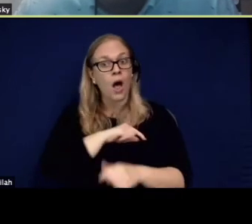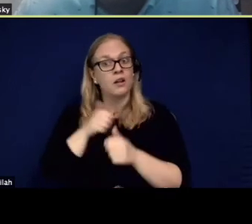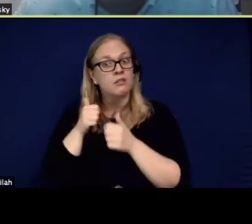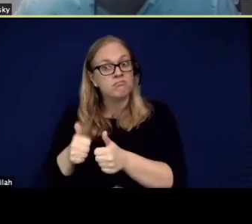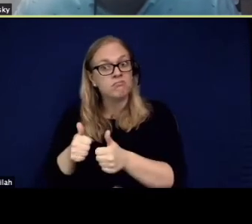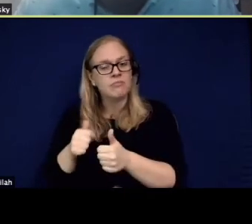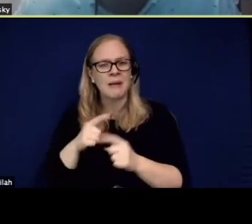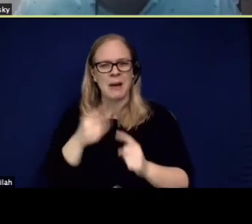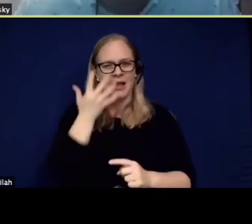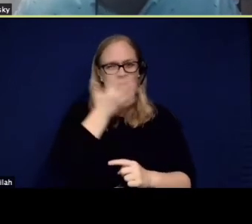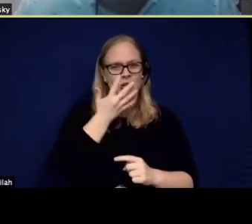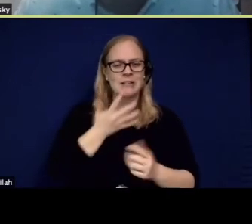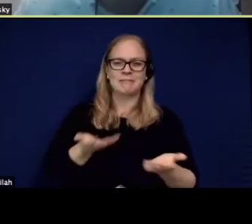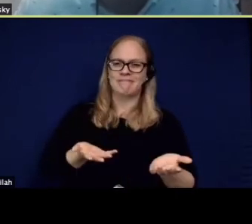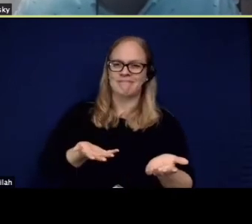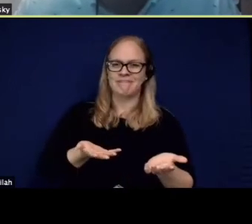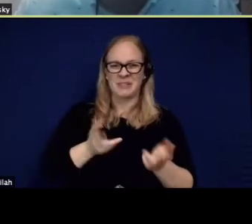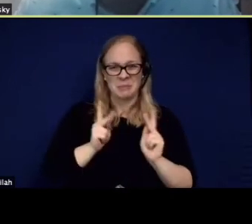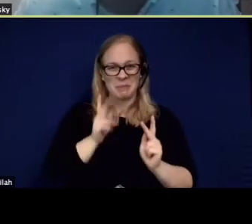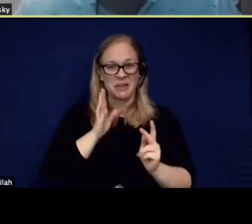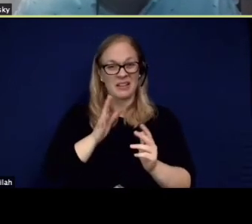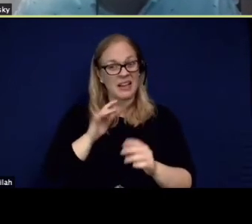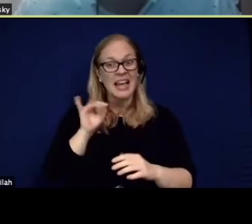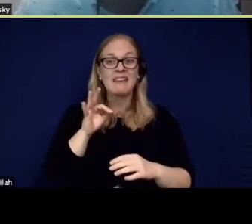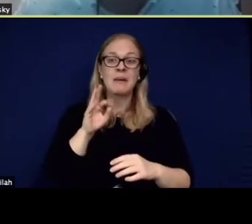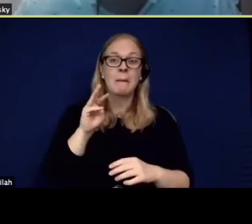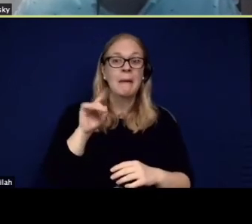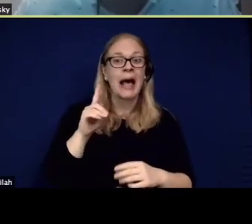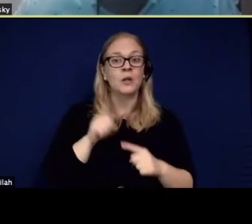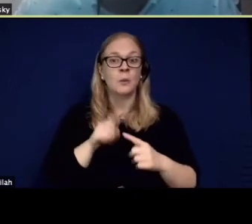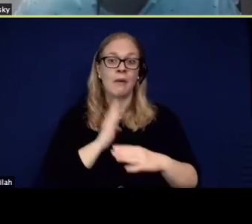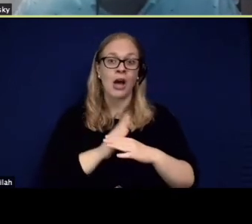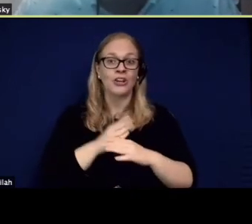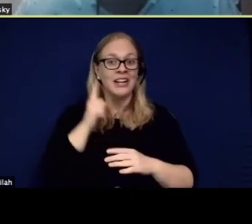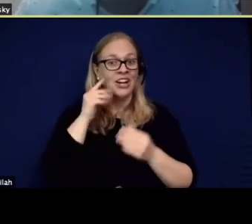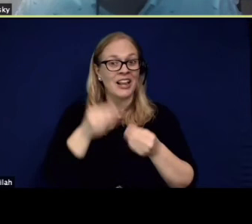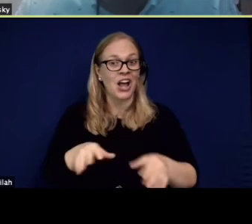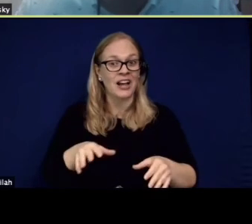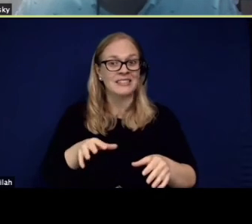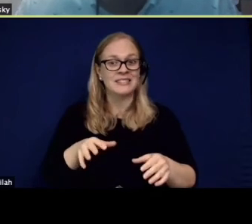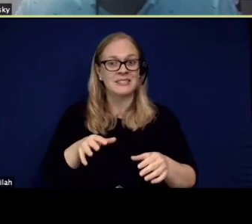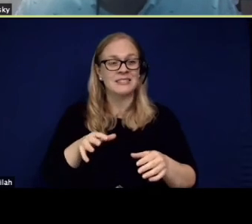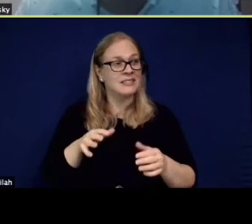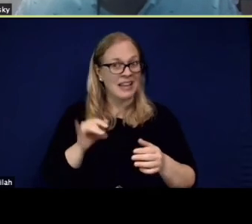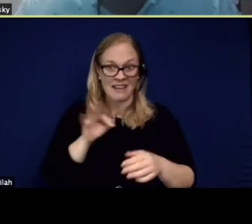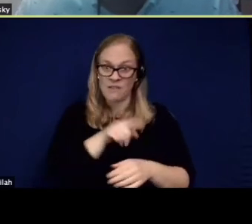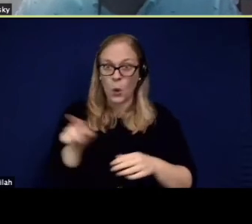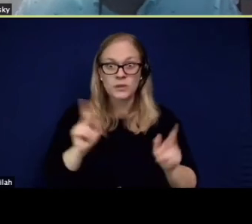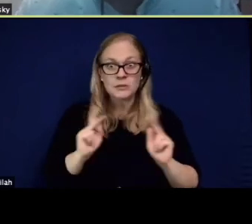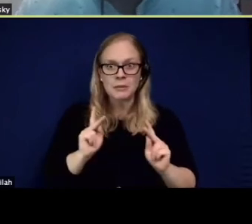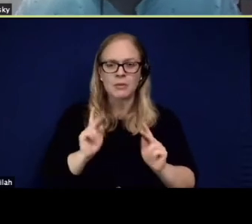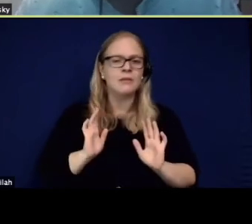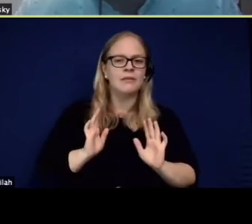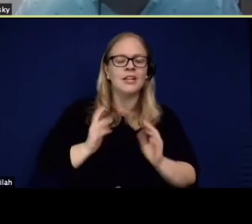device. But will people with mild to moderate hearing loss who didn't want to get hearing aids because of the way they look, are they going to wear this?